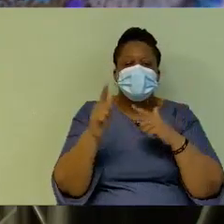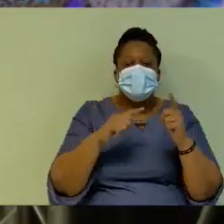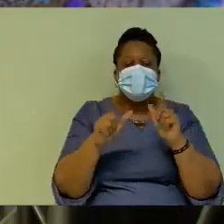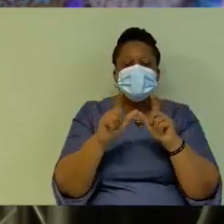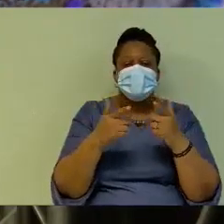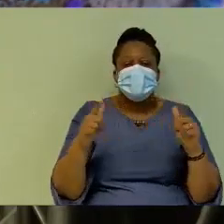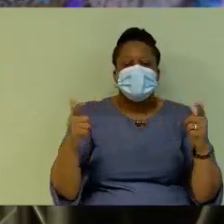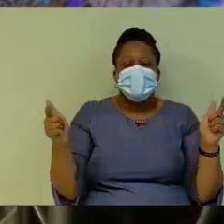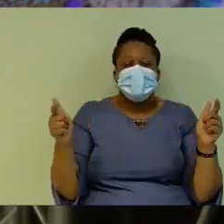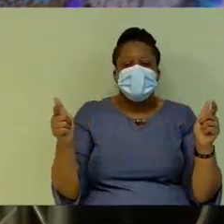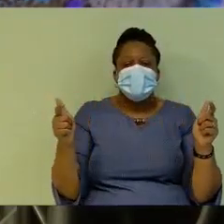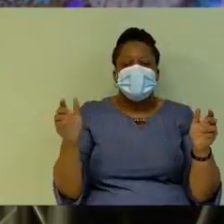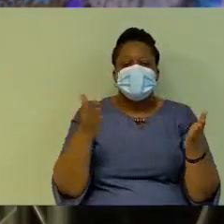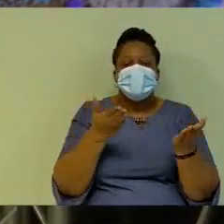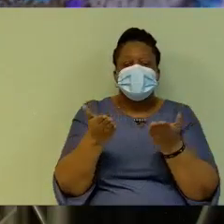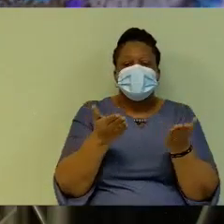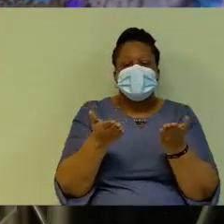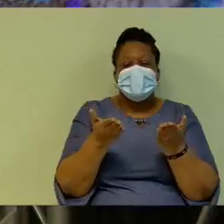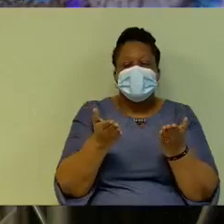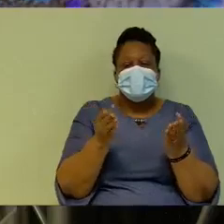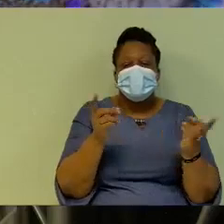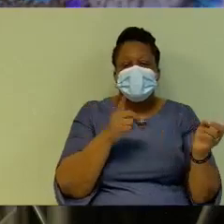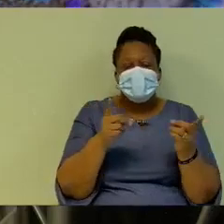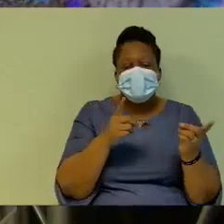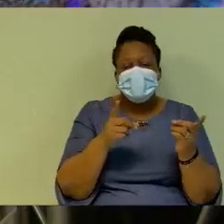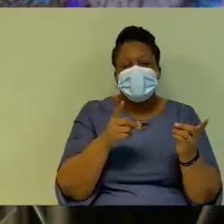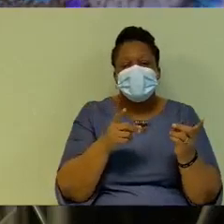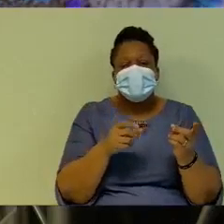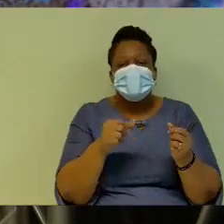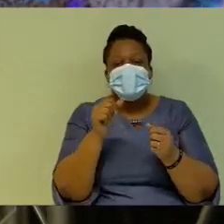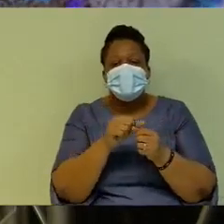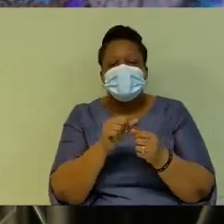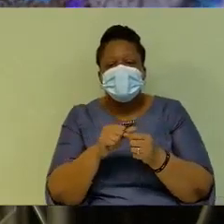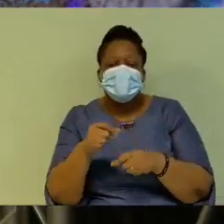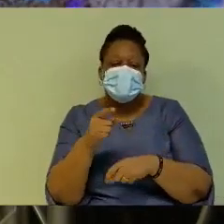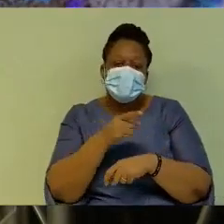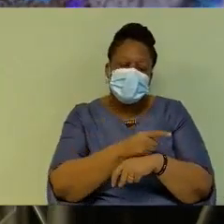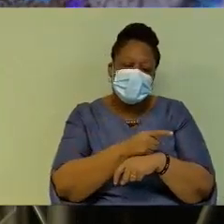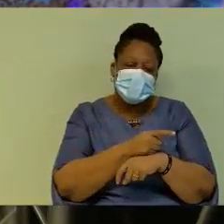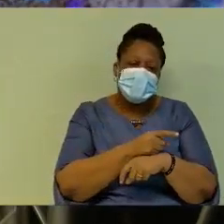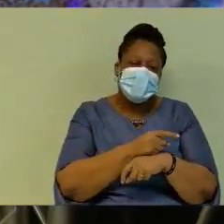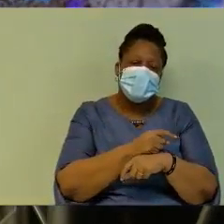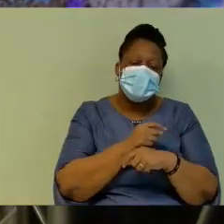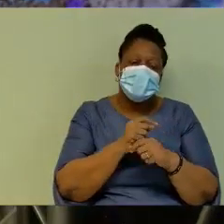sign language service that she provides at all of these